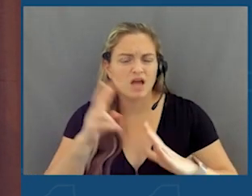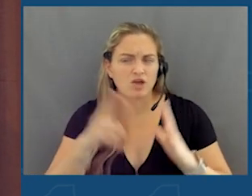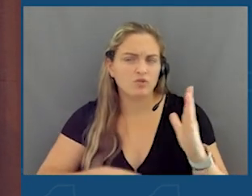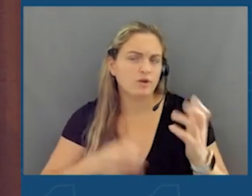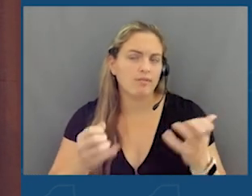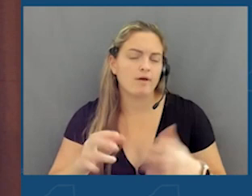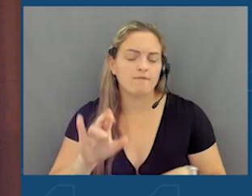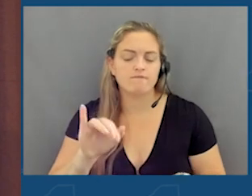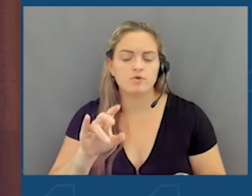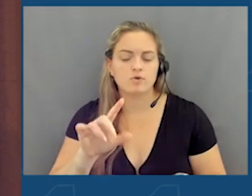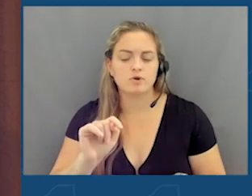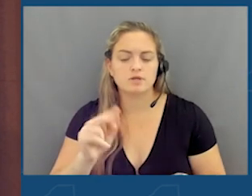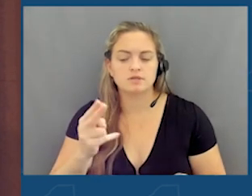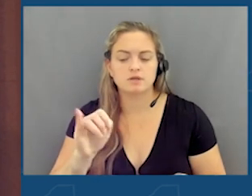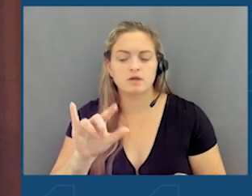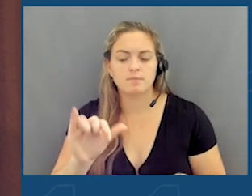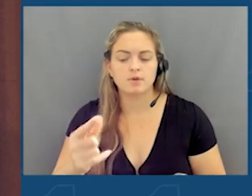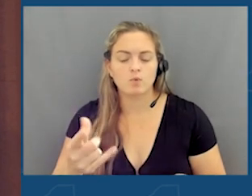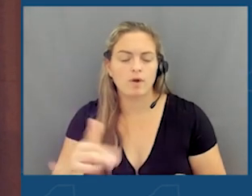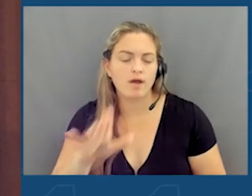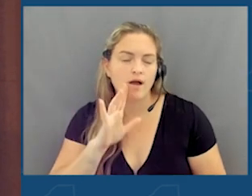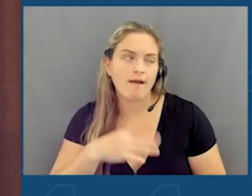Hemingway. I like the short sentences.